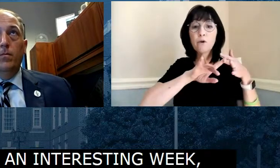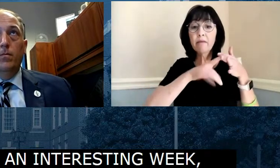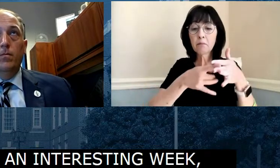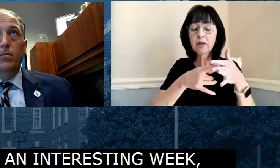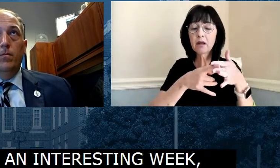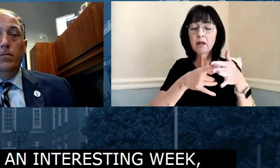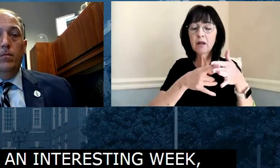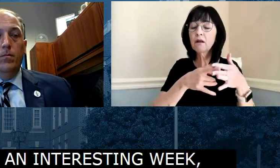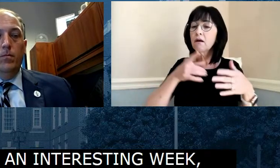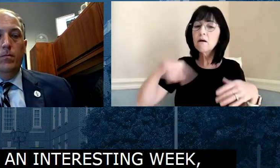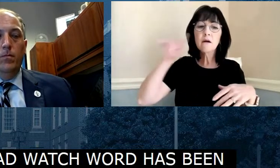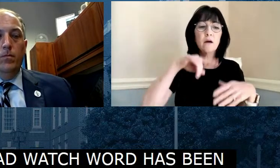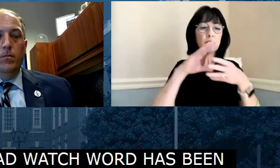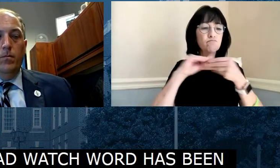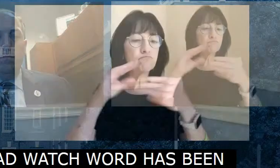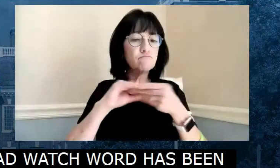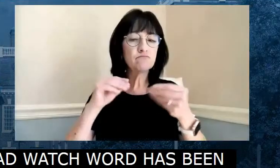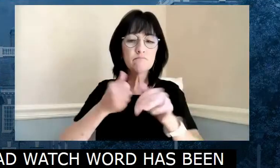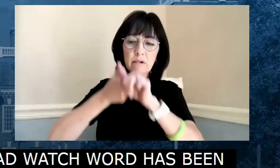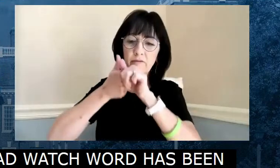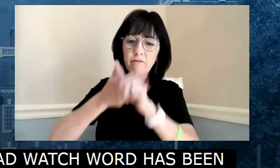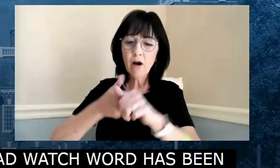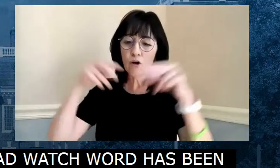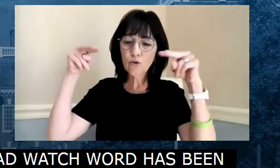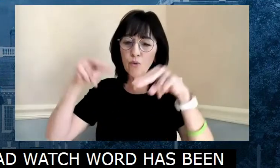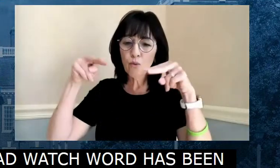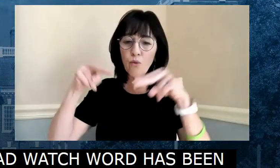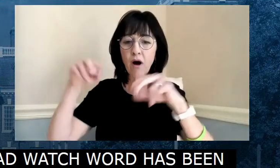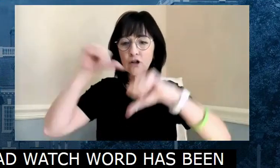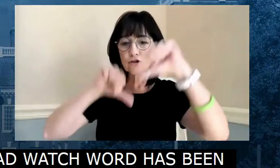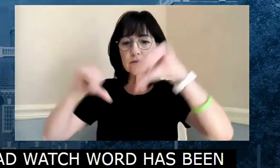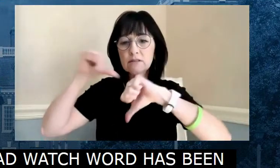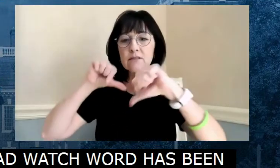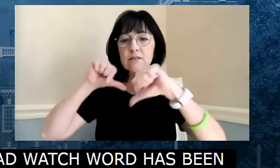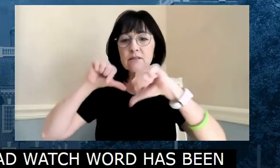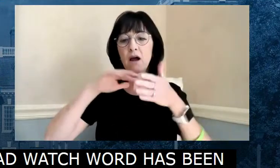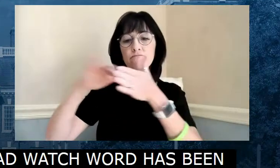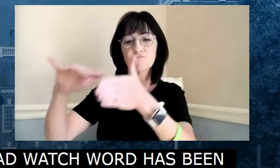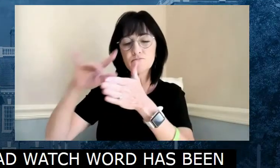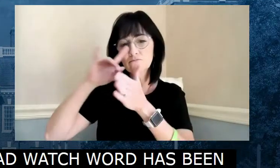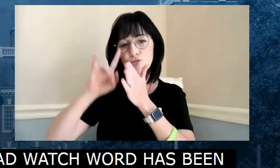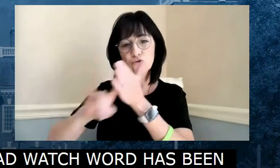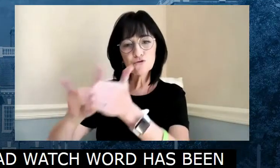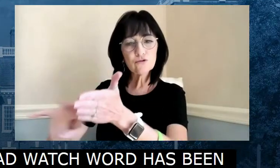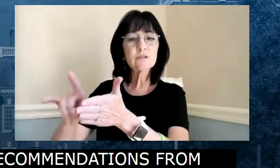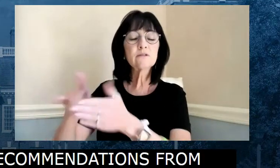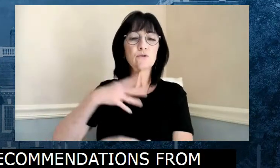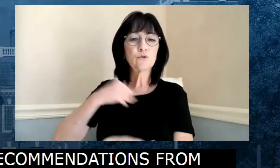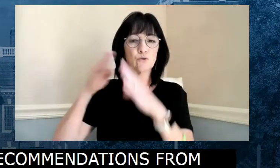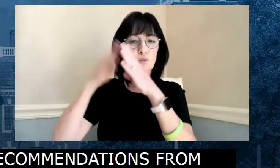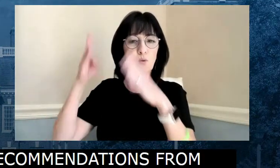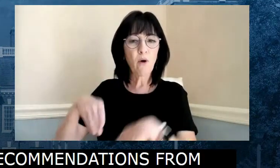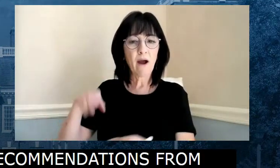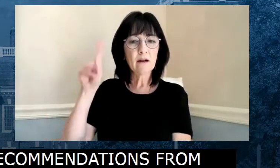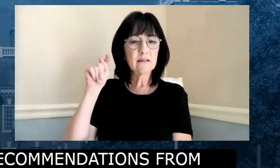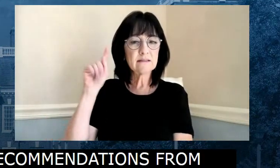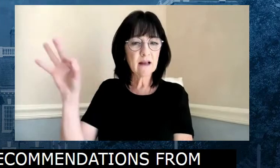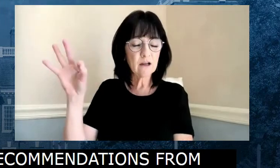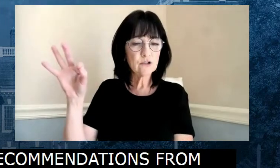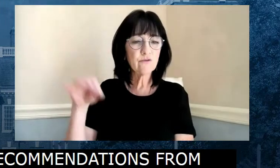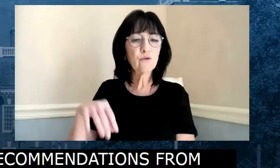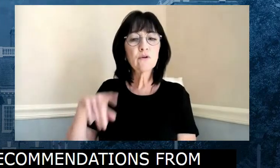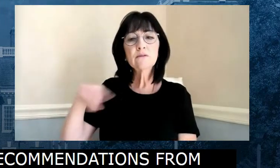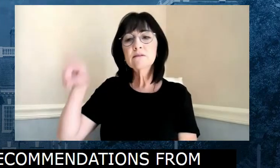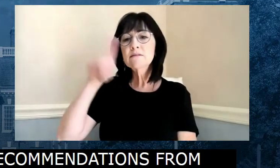science, to take the recommendations from the Centers for Disease Control, the White House Task Force, the National Institutes of